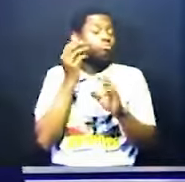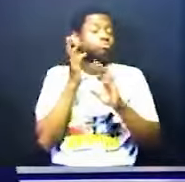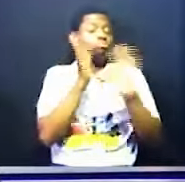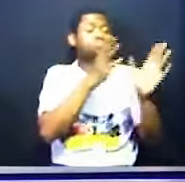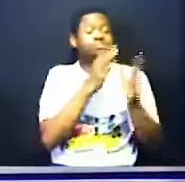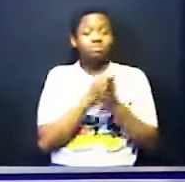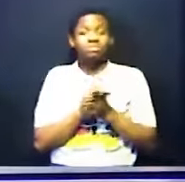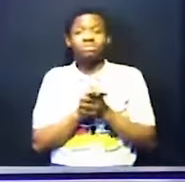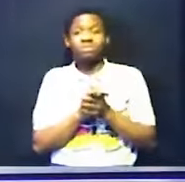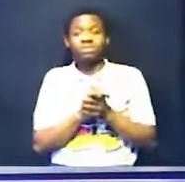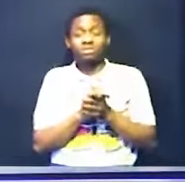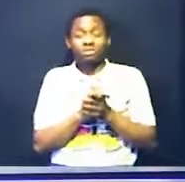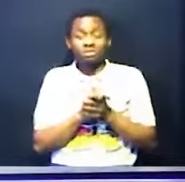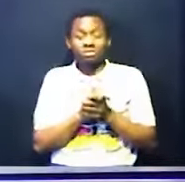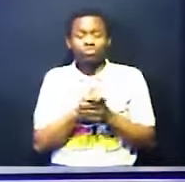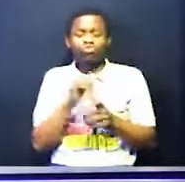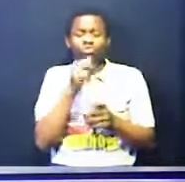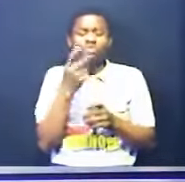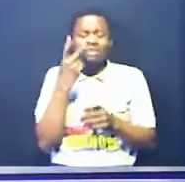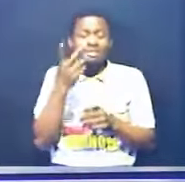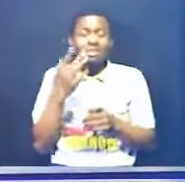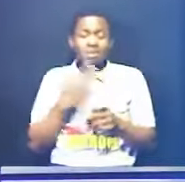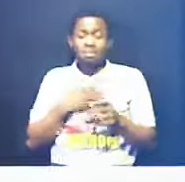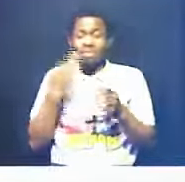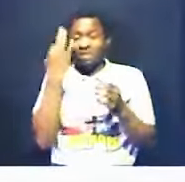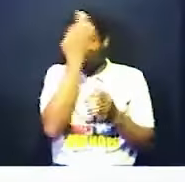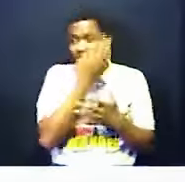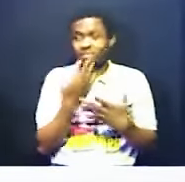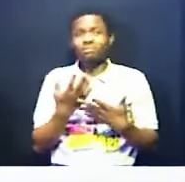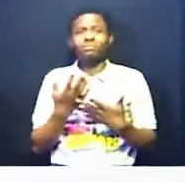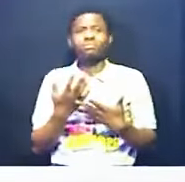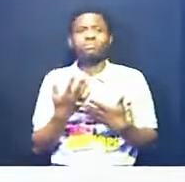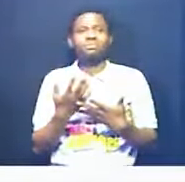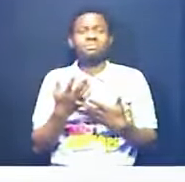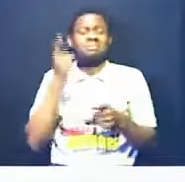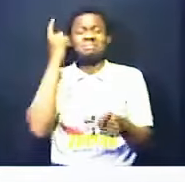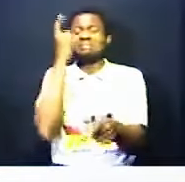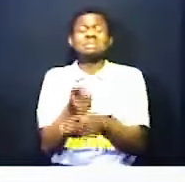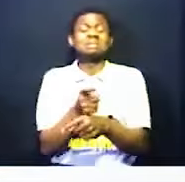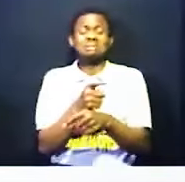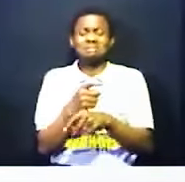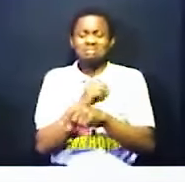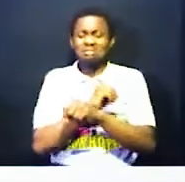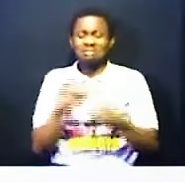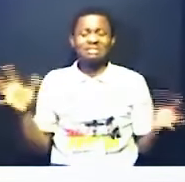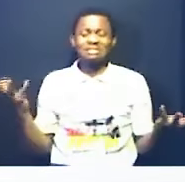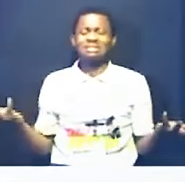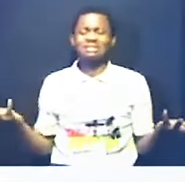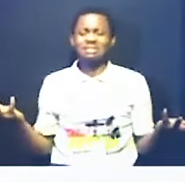house. He must not see my face. Just that.